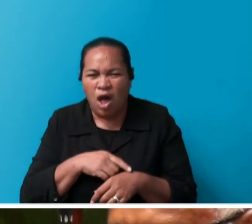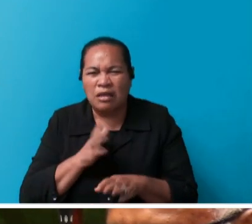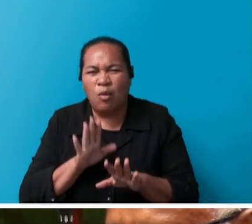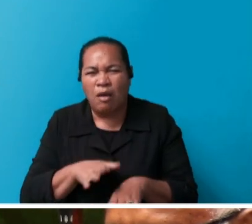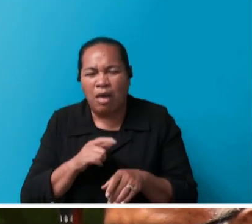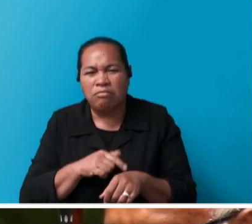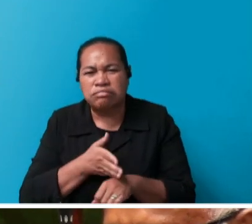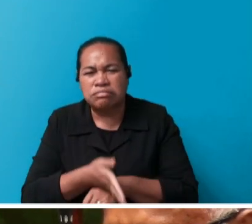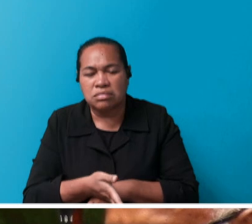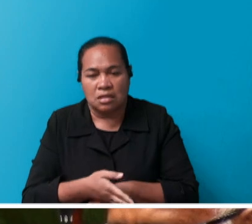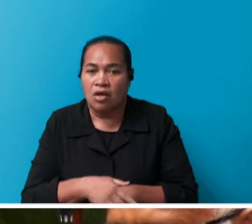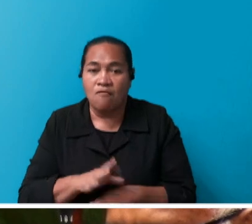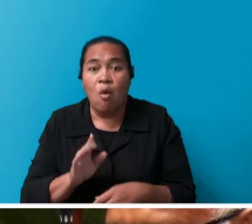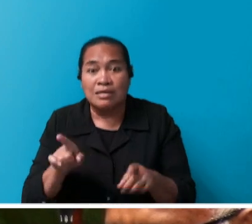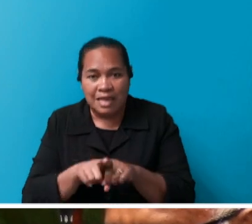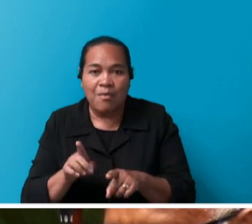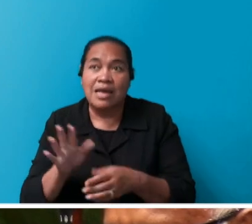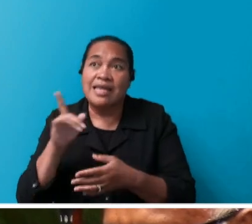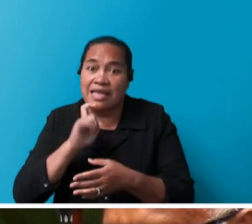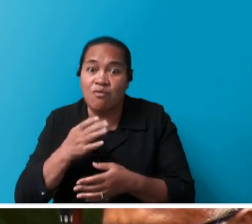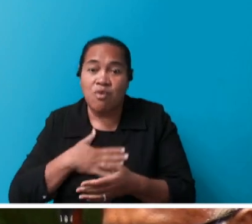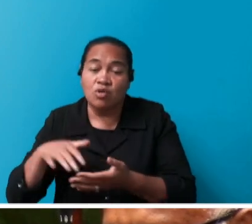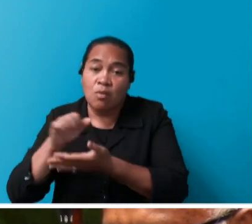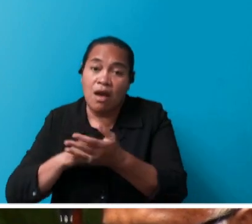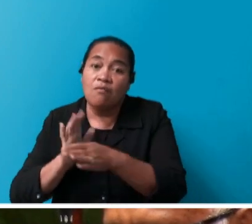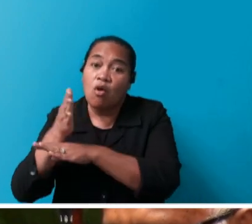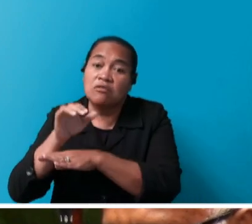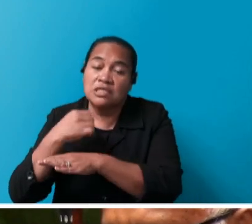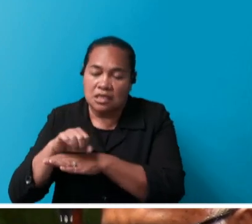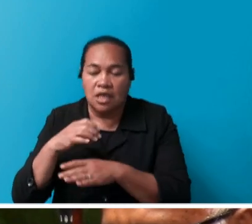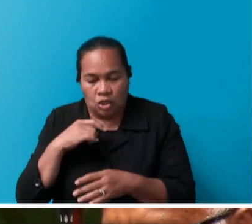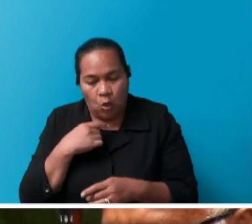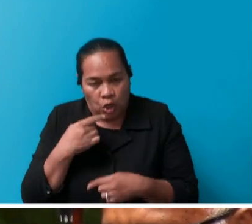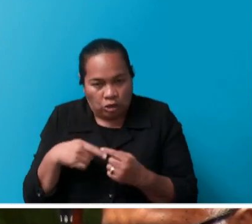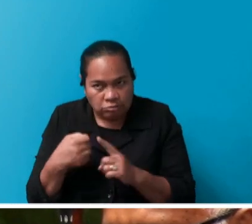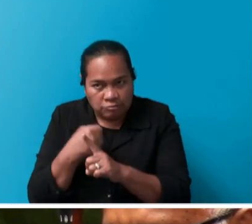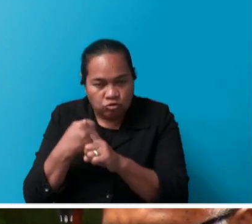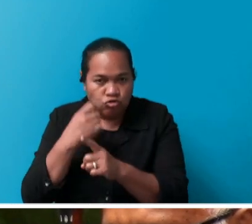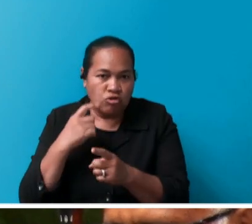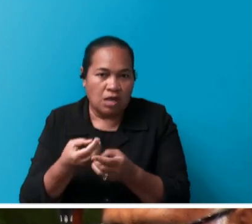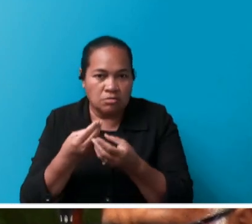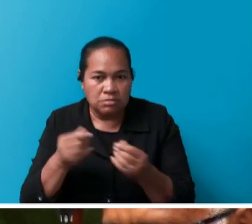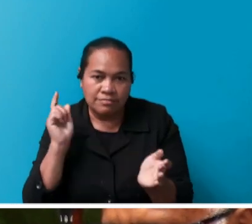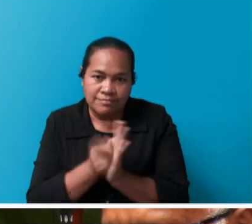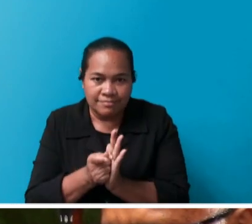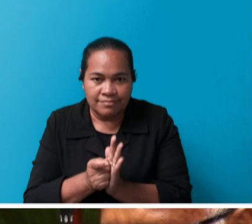from our overseas source, the ministry will continue to progress this further.